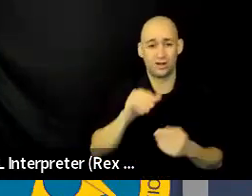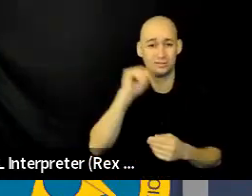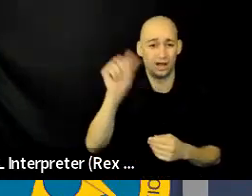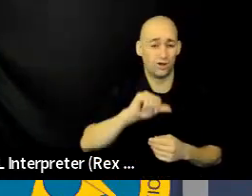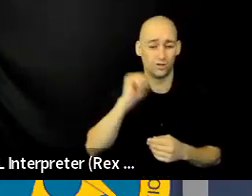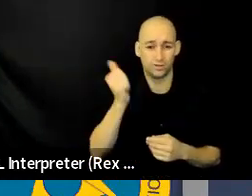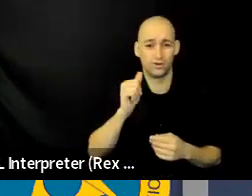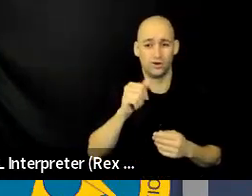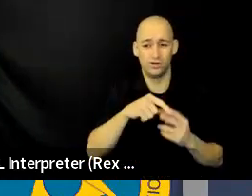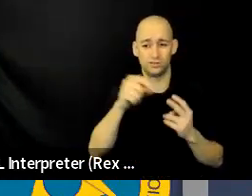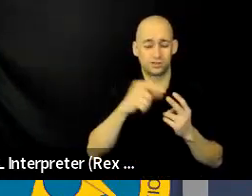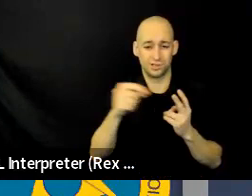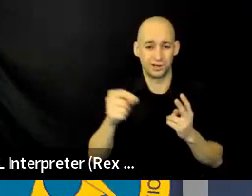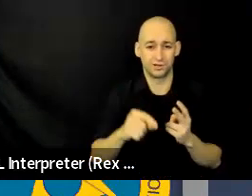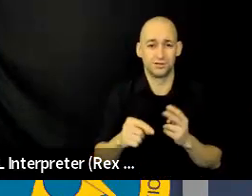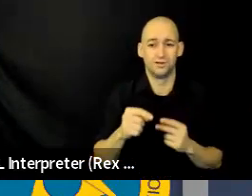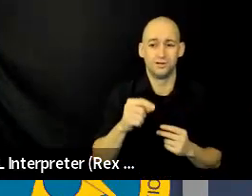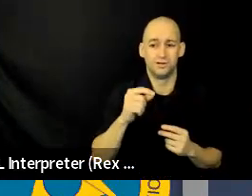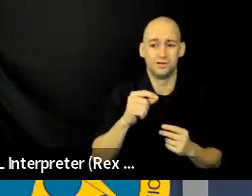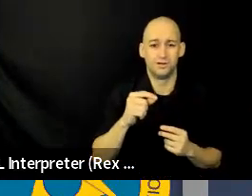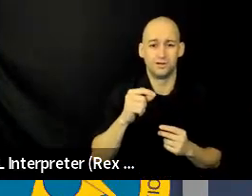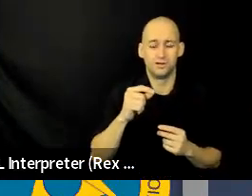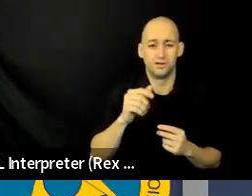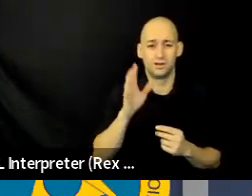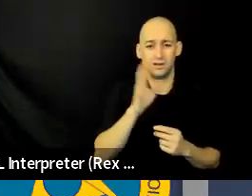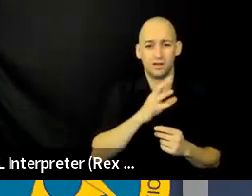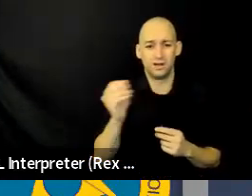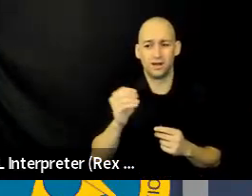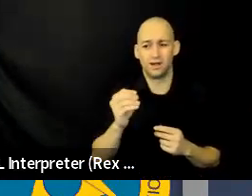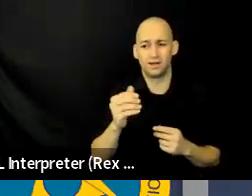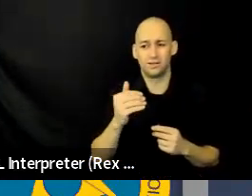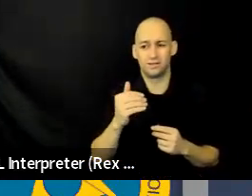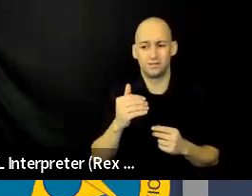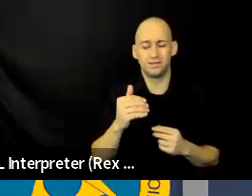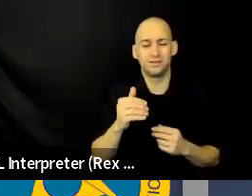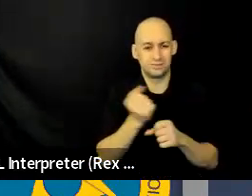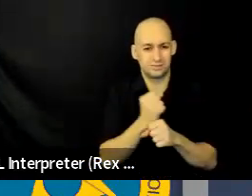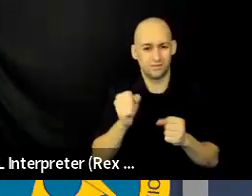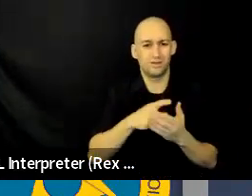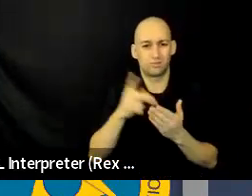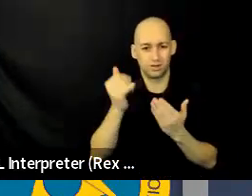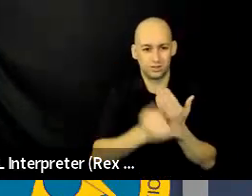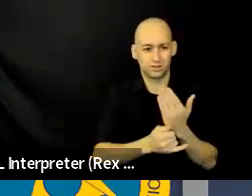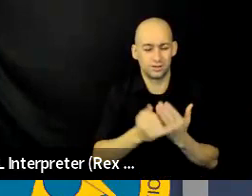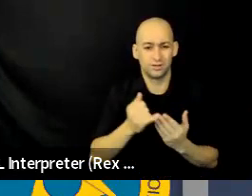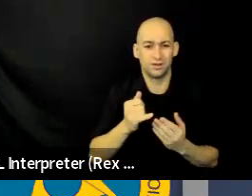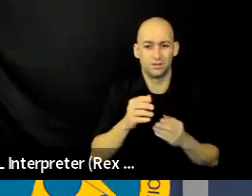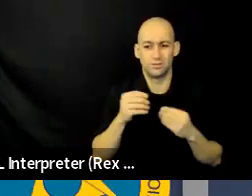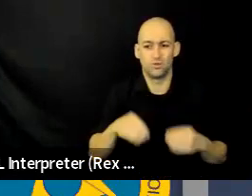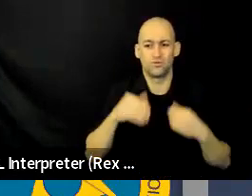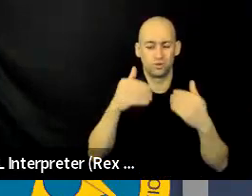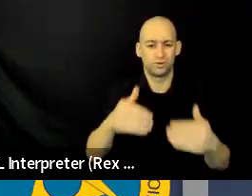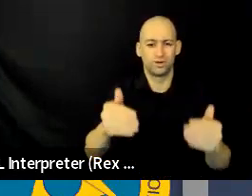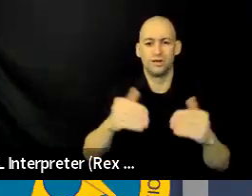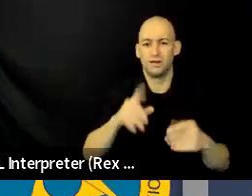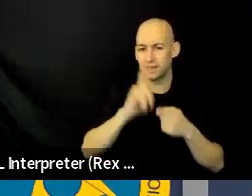alternatives that are viable from our perspective. And we have, again, it's a safety project. We have an obligation to move forward. We can't